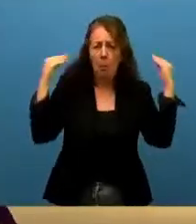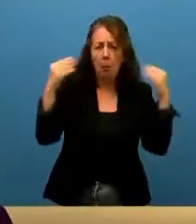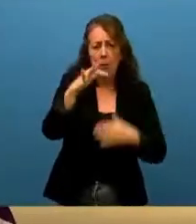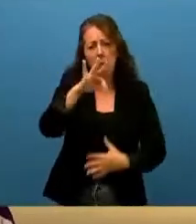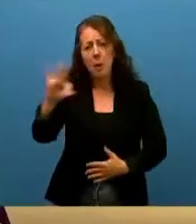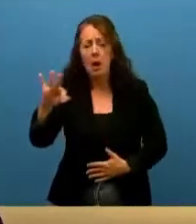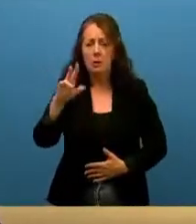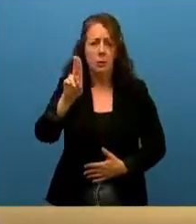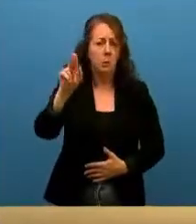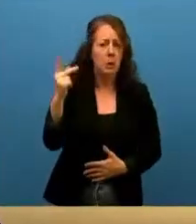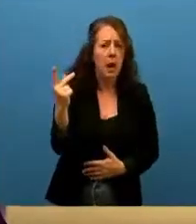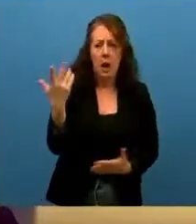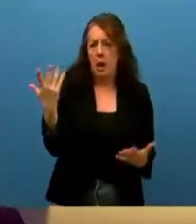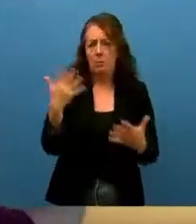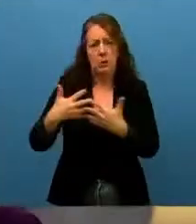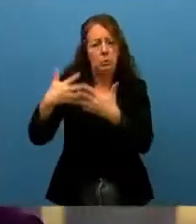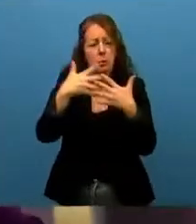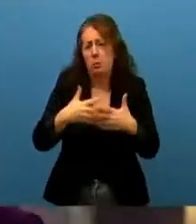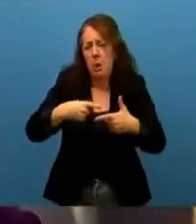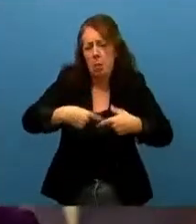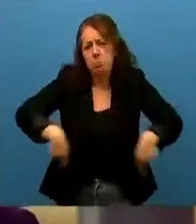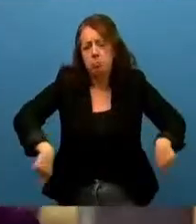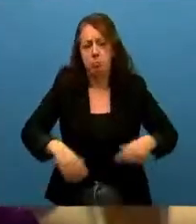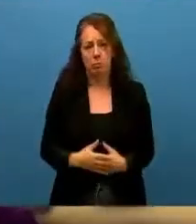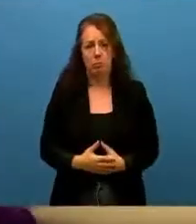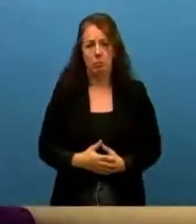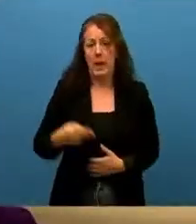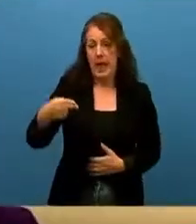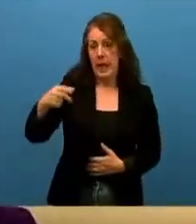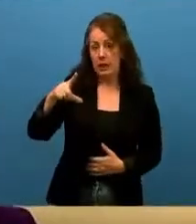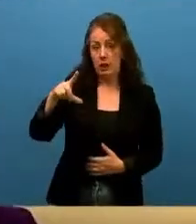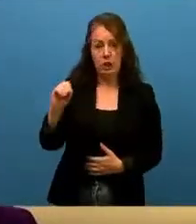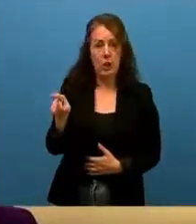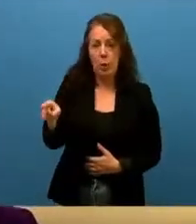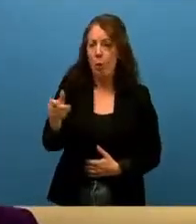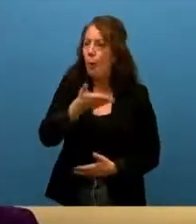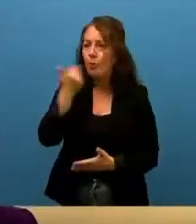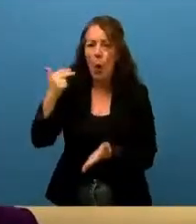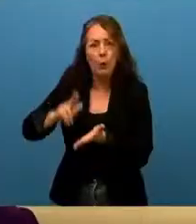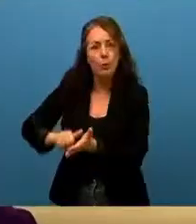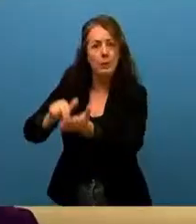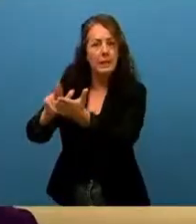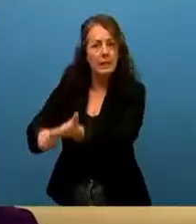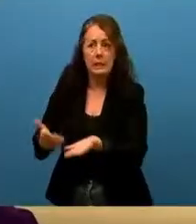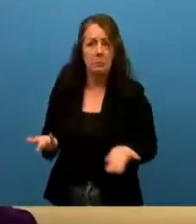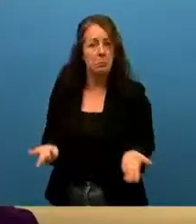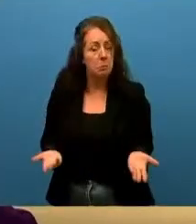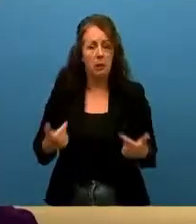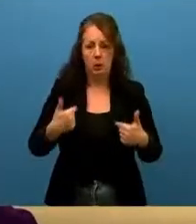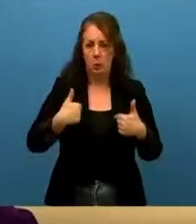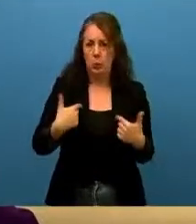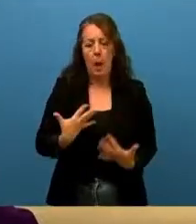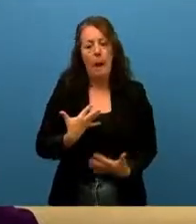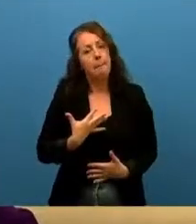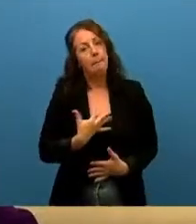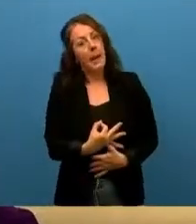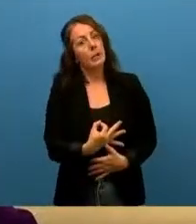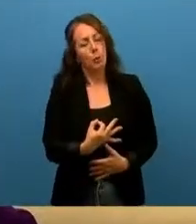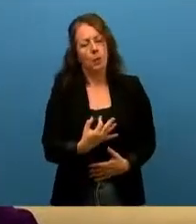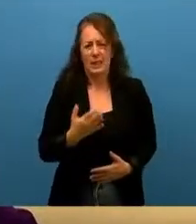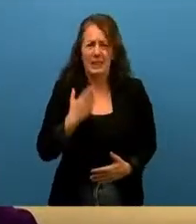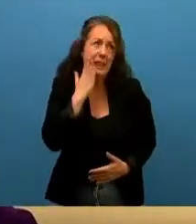America. NGOs do not sign treaties. We are not ethnic minorities. We are not a local